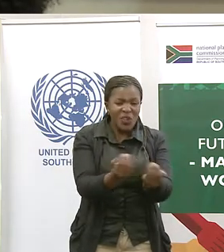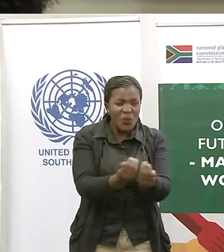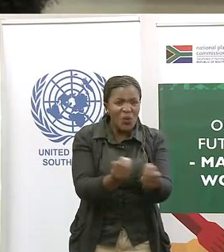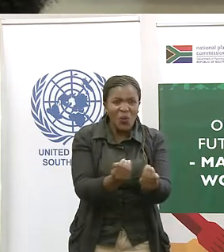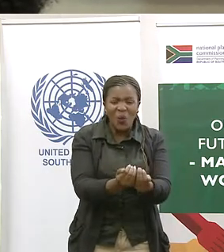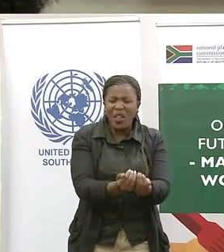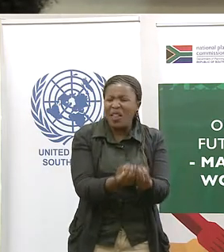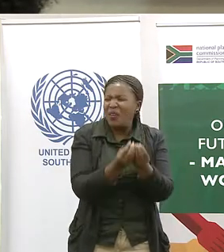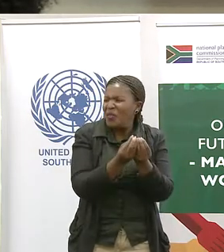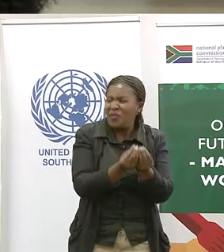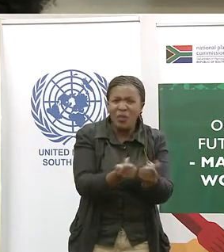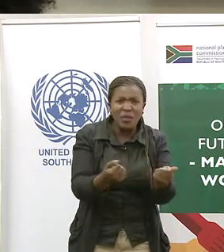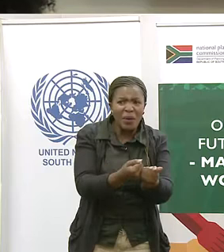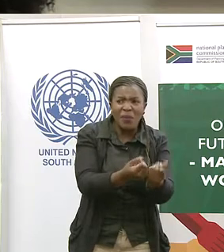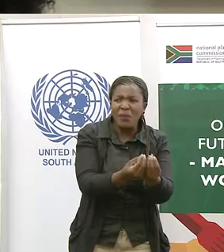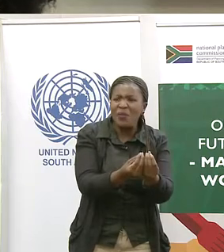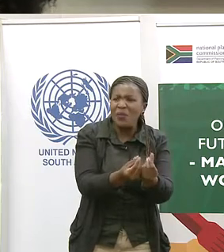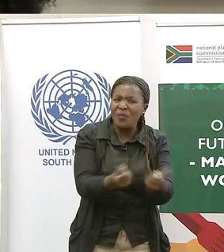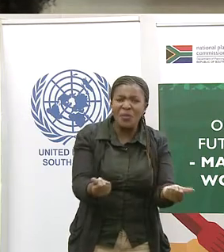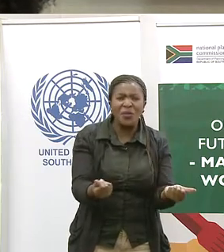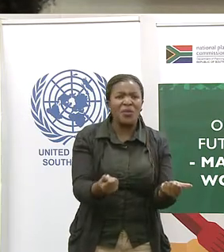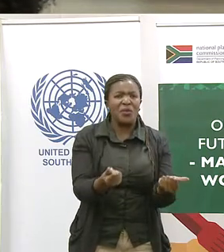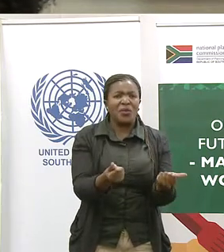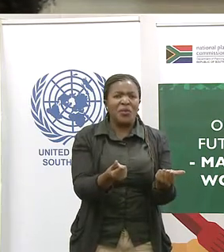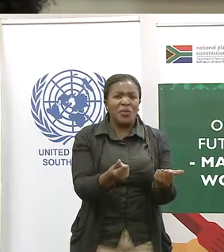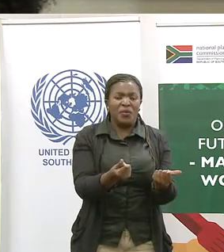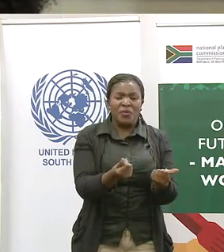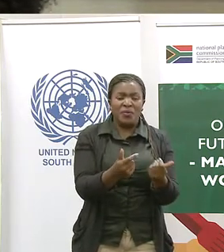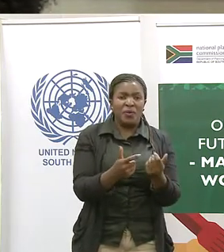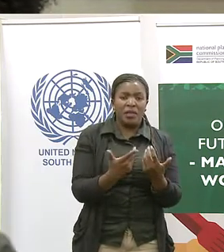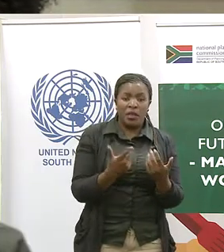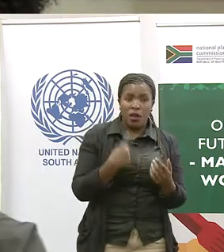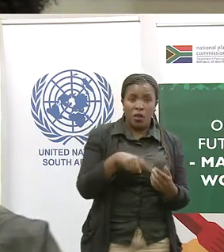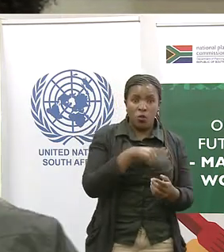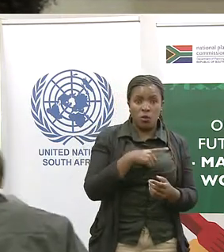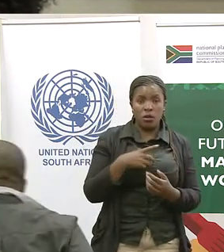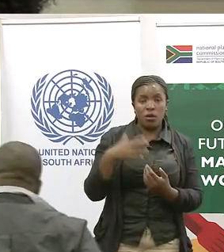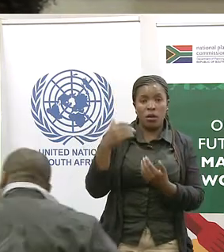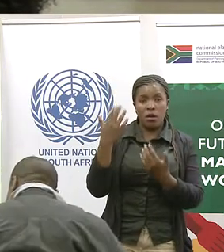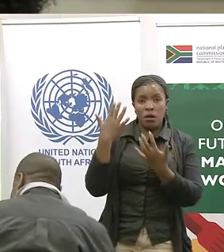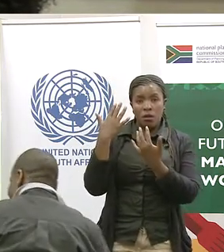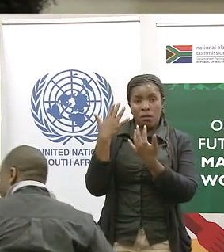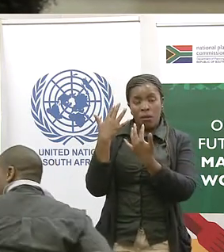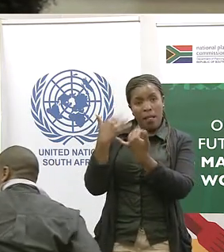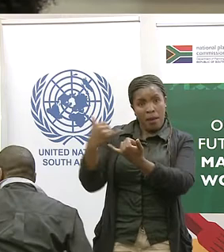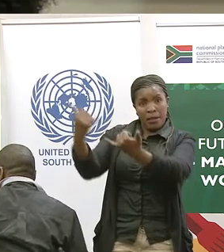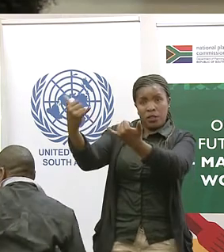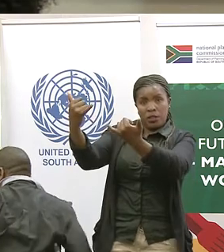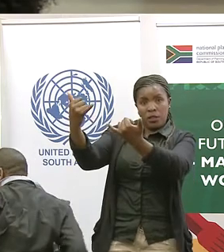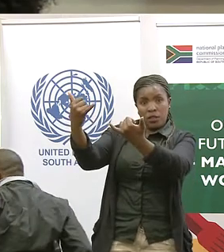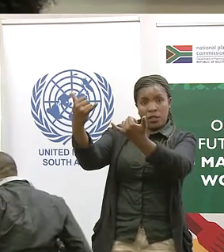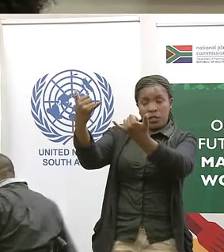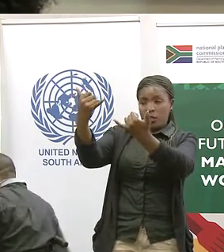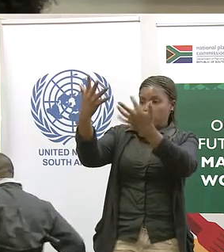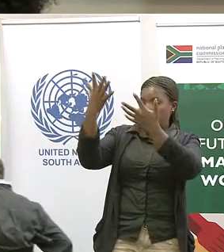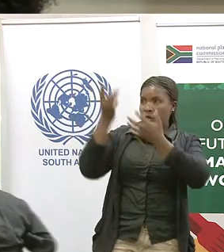absolutely. We made representations to Parliament as leaders. Nothing has yet happened in those